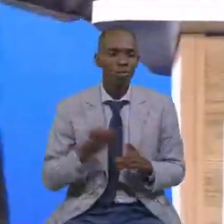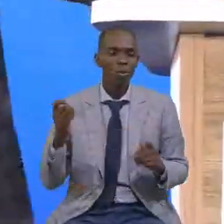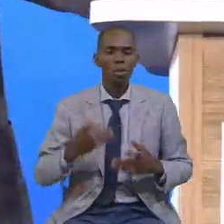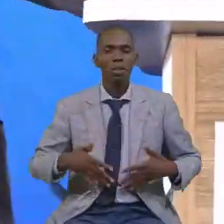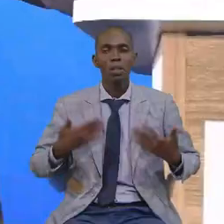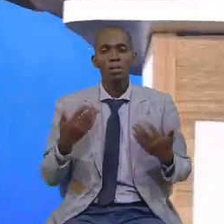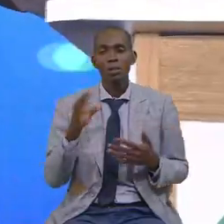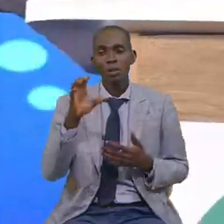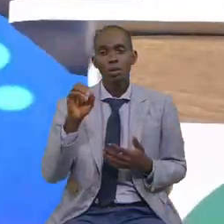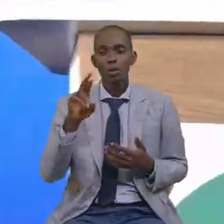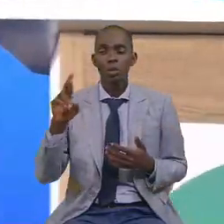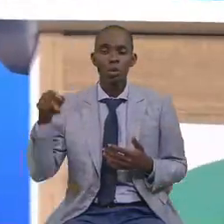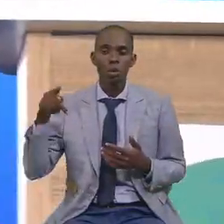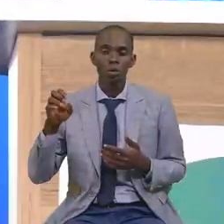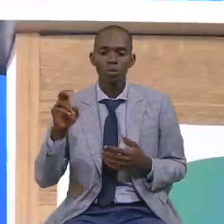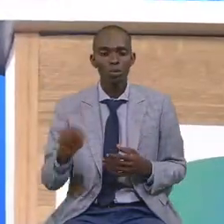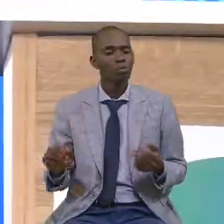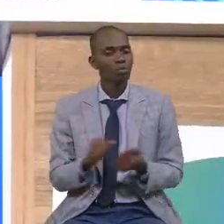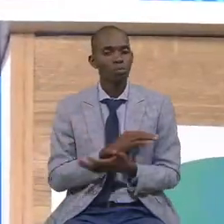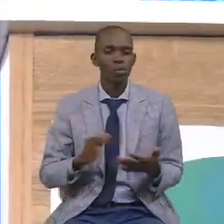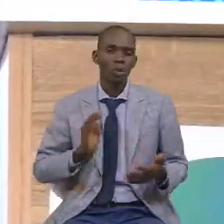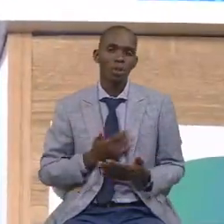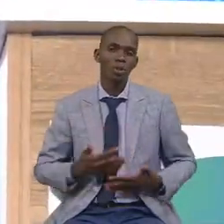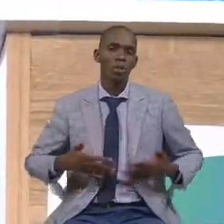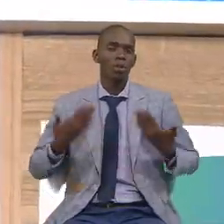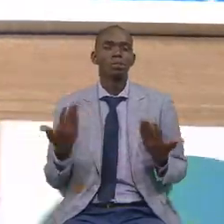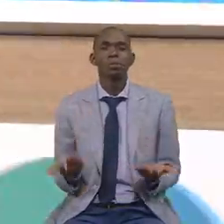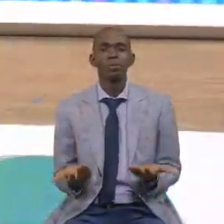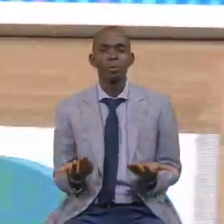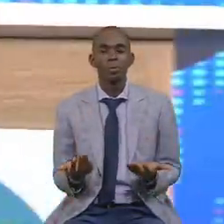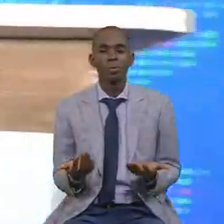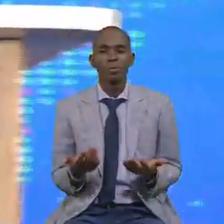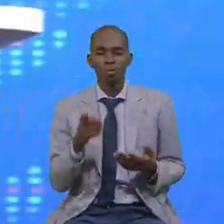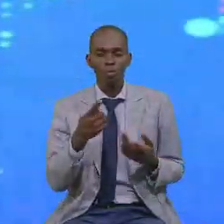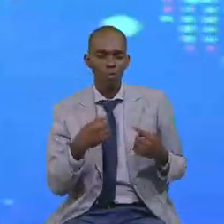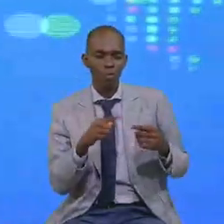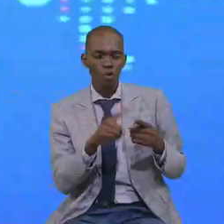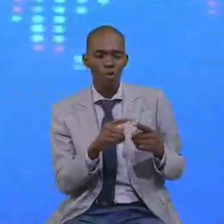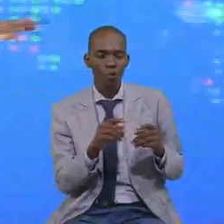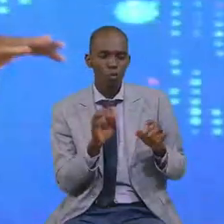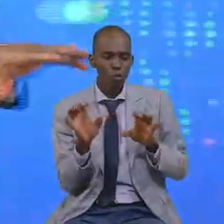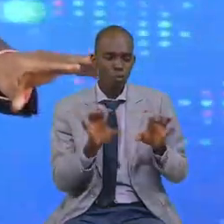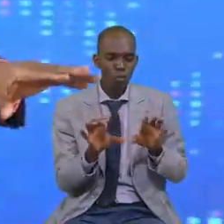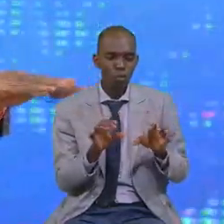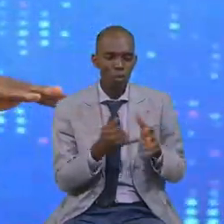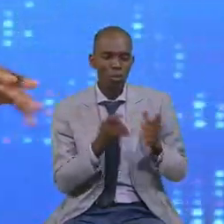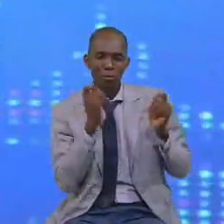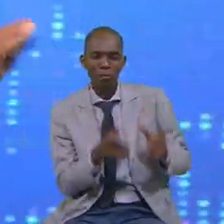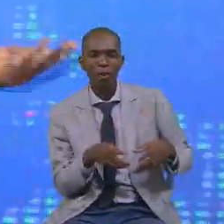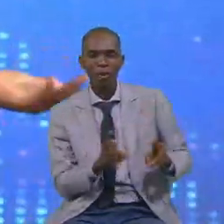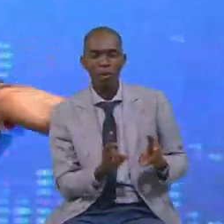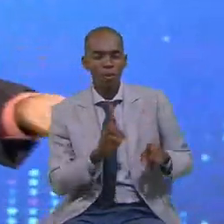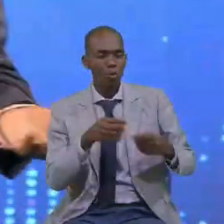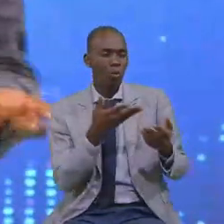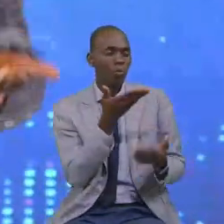Corruption ruins our lives. Ruins our lives. You're trying to get a shortcut to get to that place, and